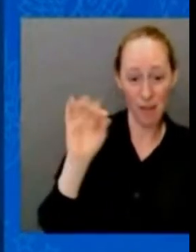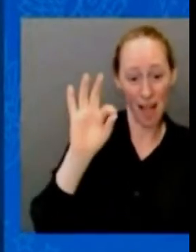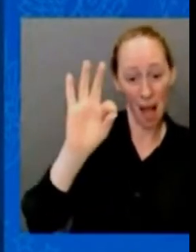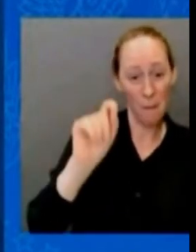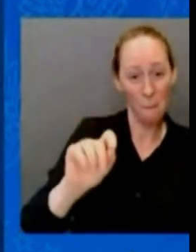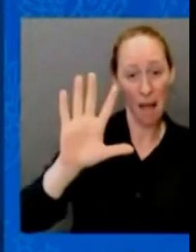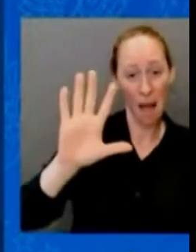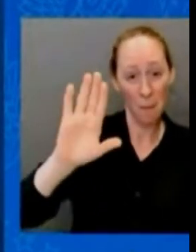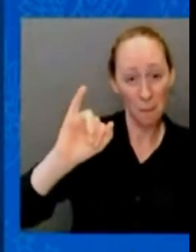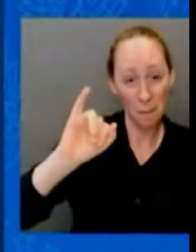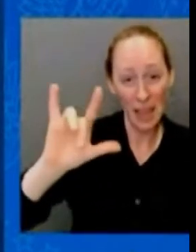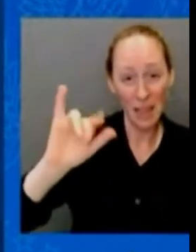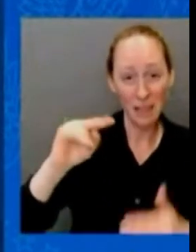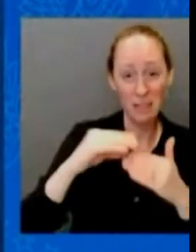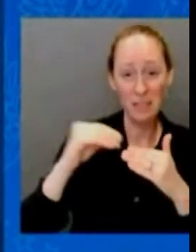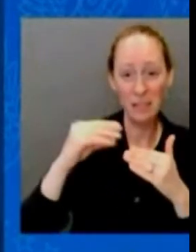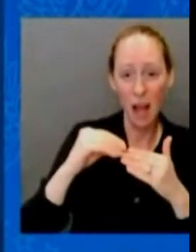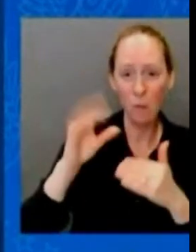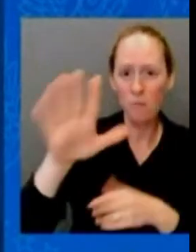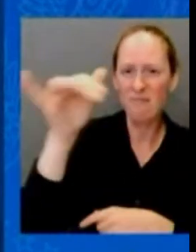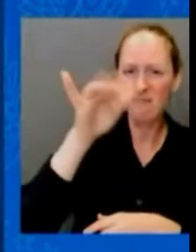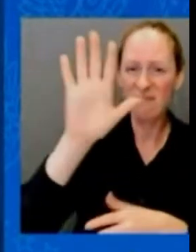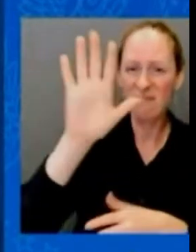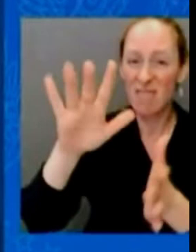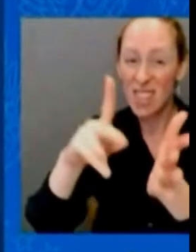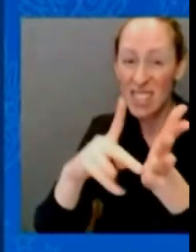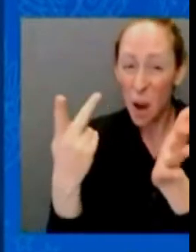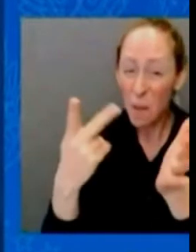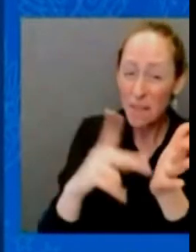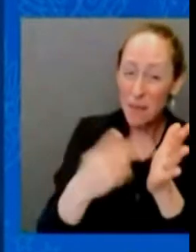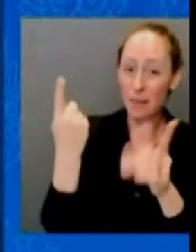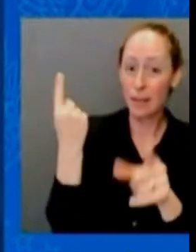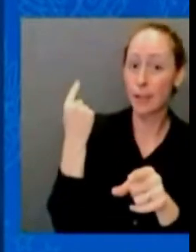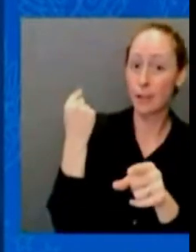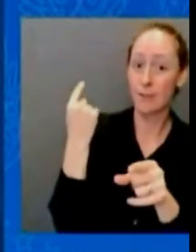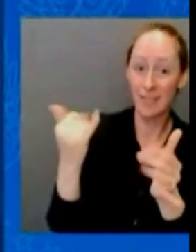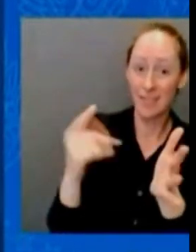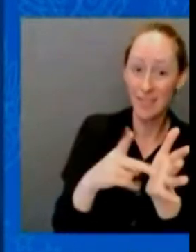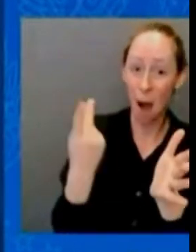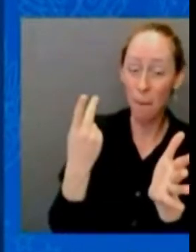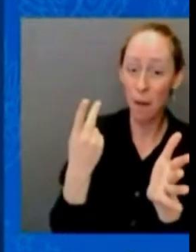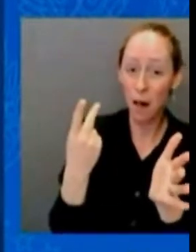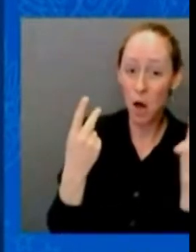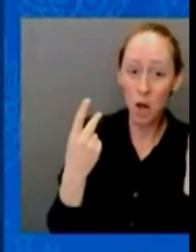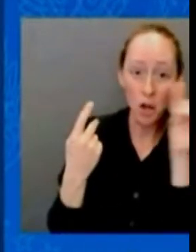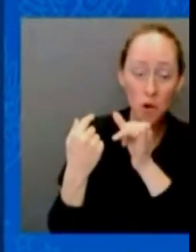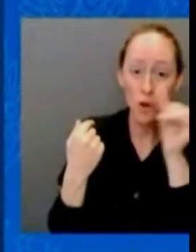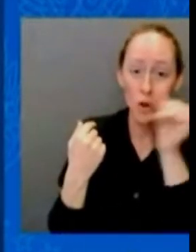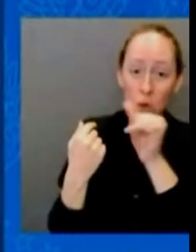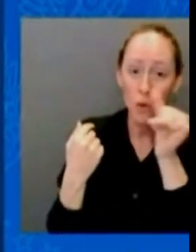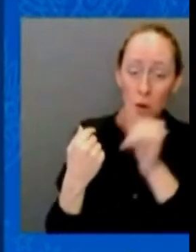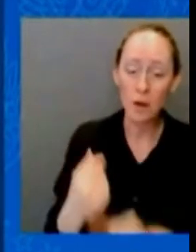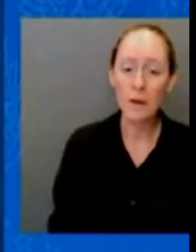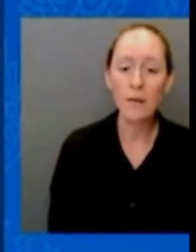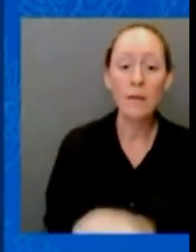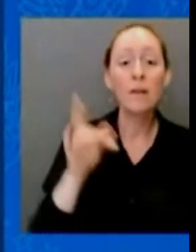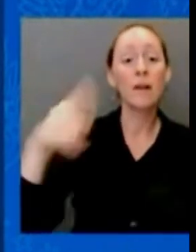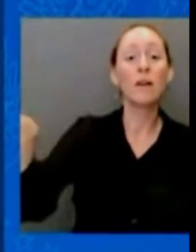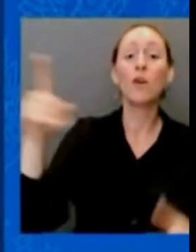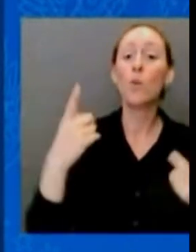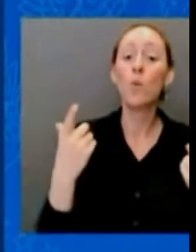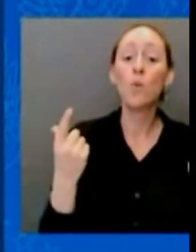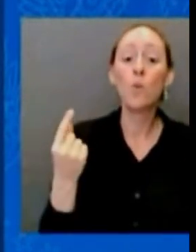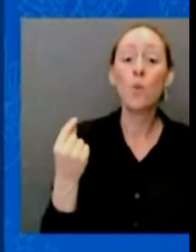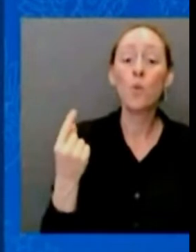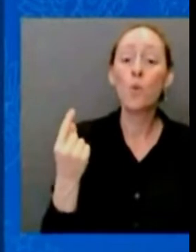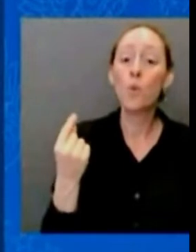quarter of last year. And they raised their dividends as well, so the profits are going back to their shareholders instead of going to the pump and lower the